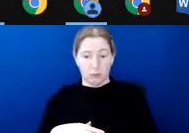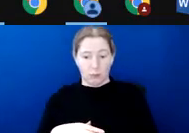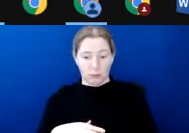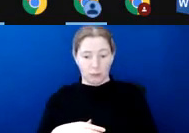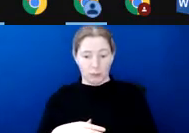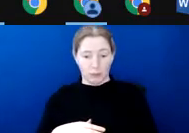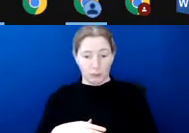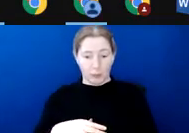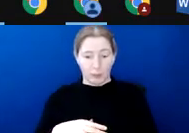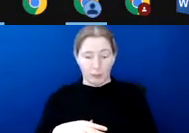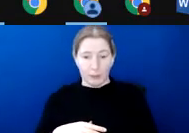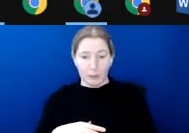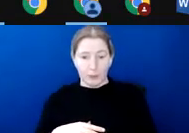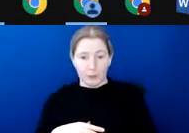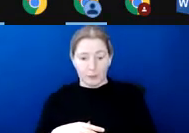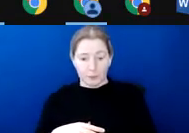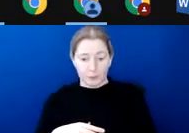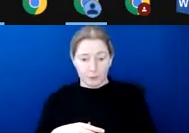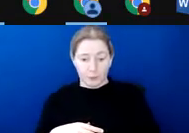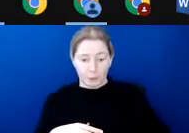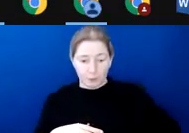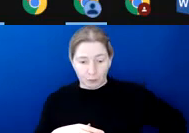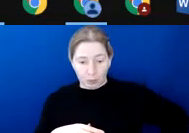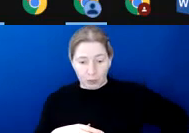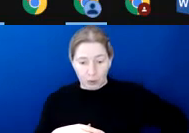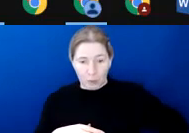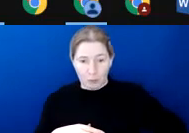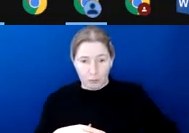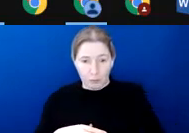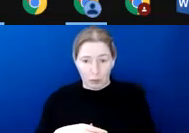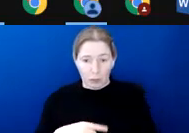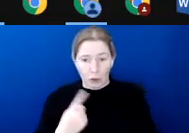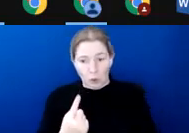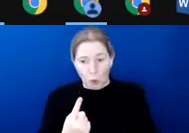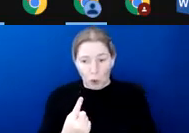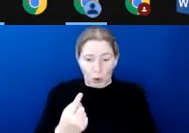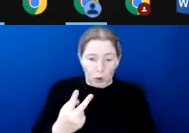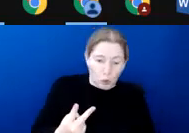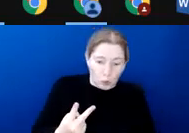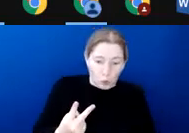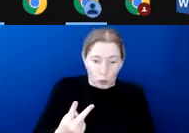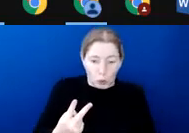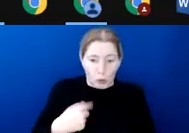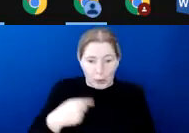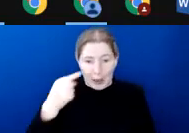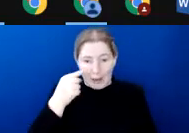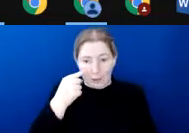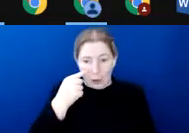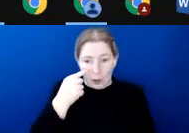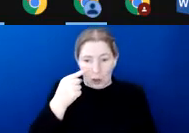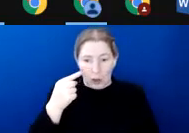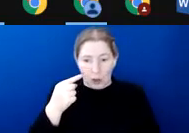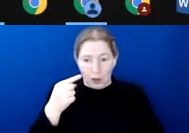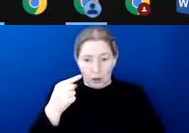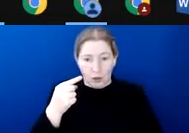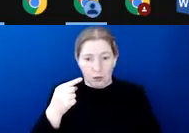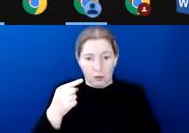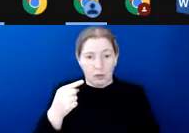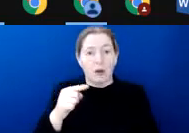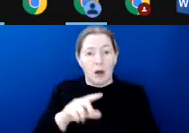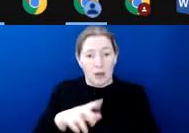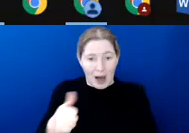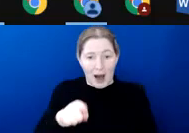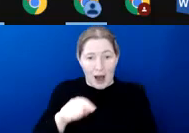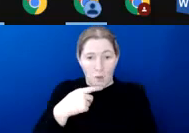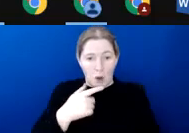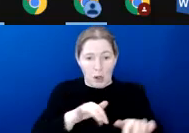1 or 2, I just needed 1. And I can have a look at it to get the amount, and I'll type